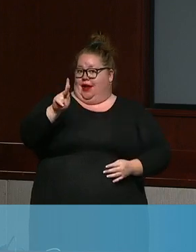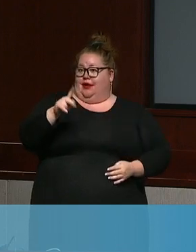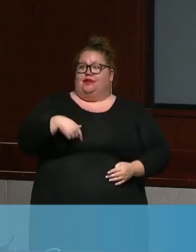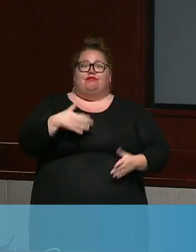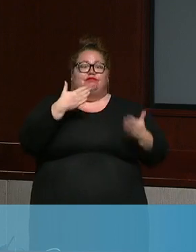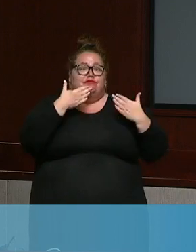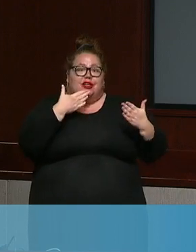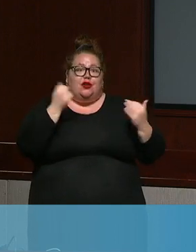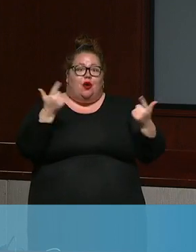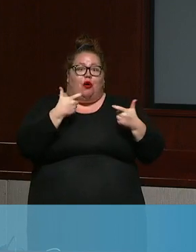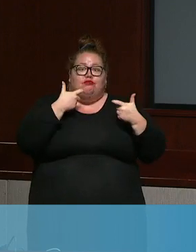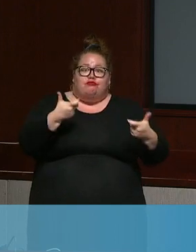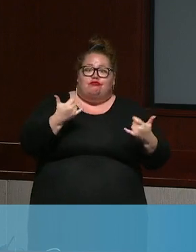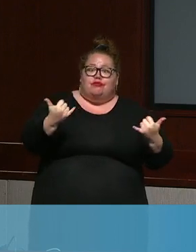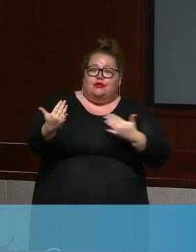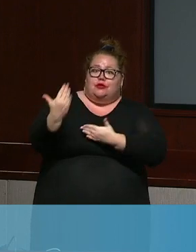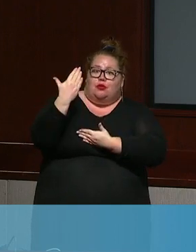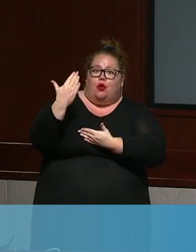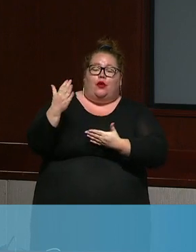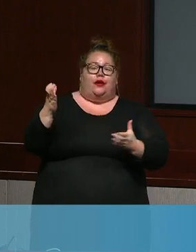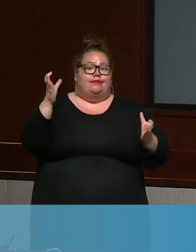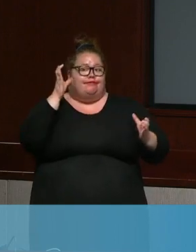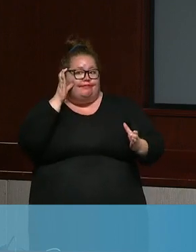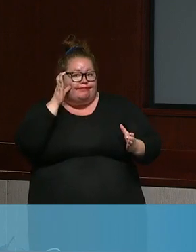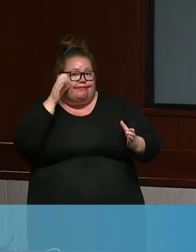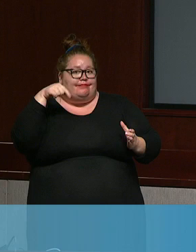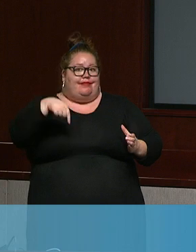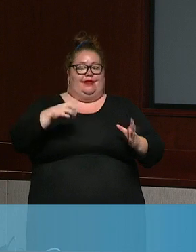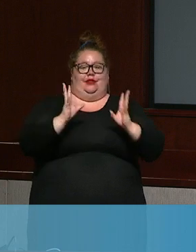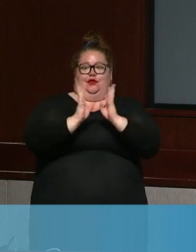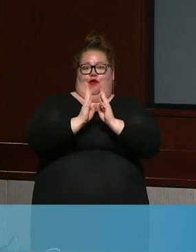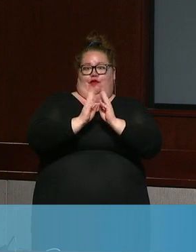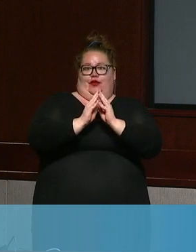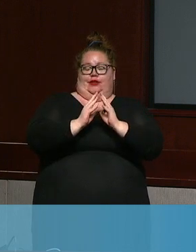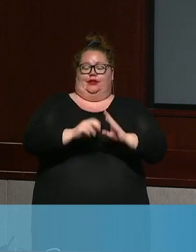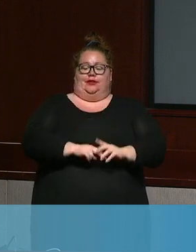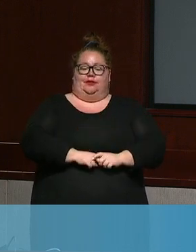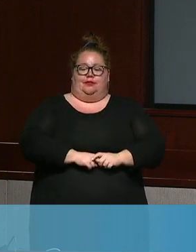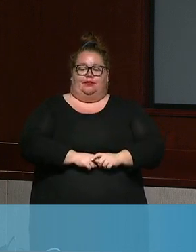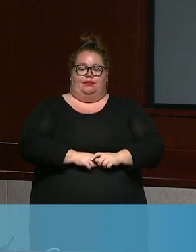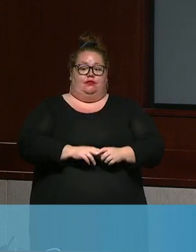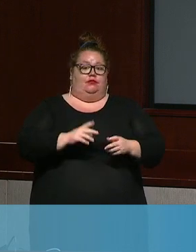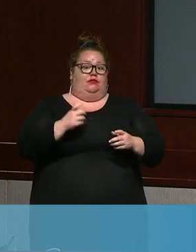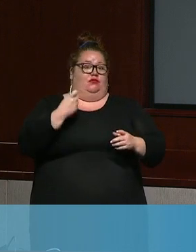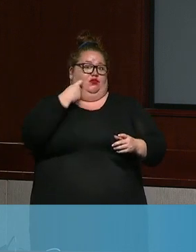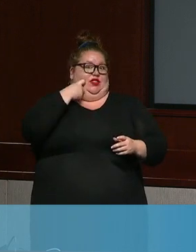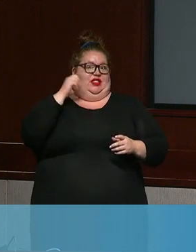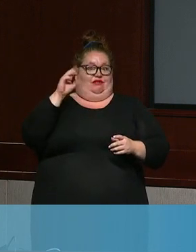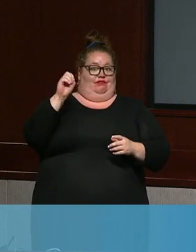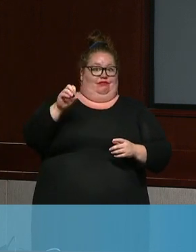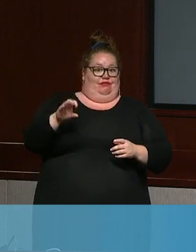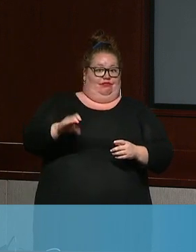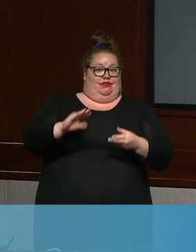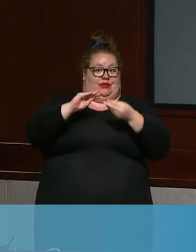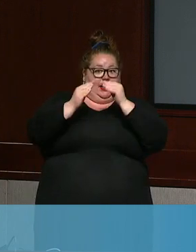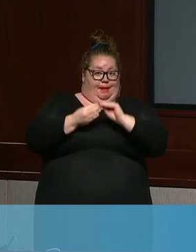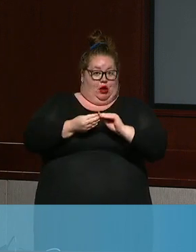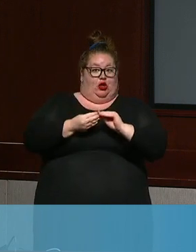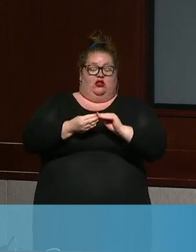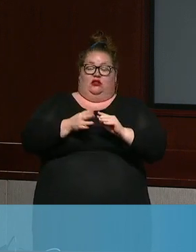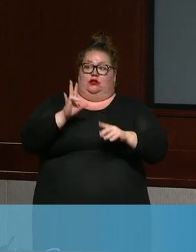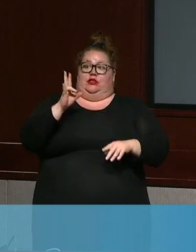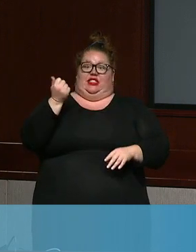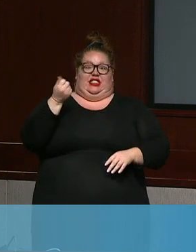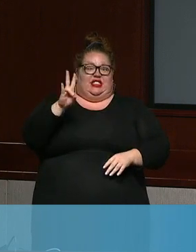morning and listening in on this press conference. The numbers that were just mentioned are unprecedented.